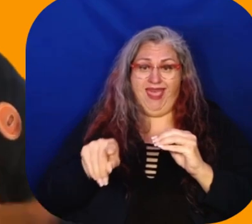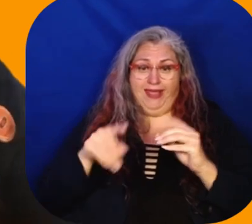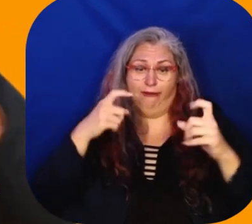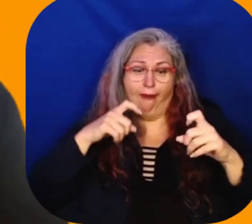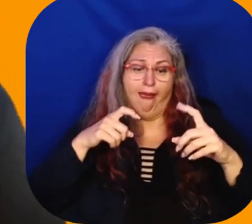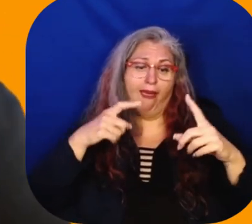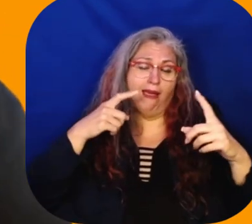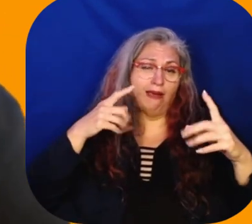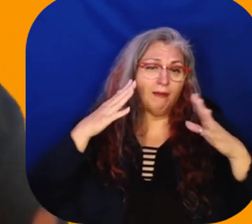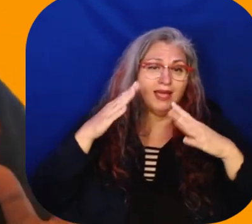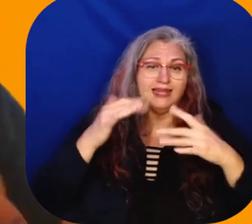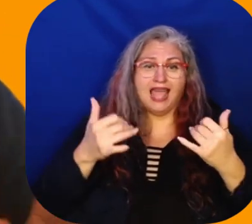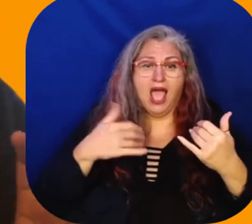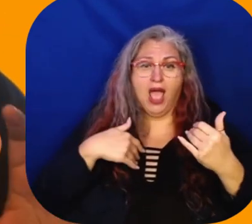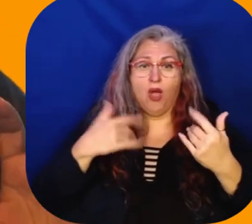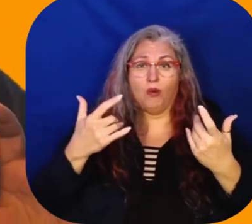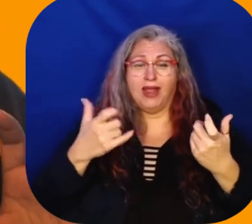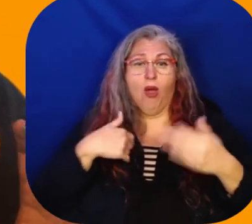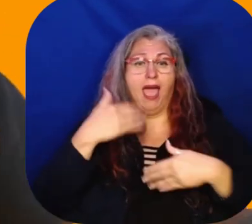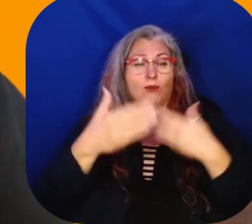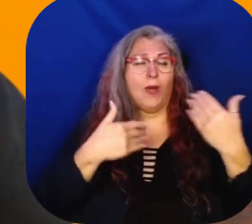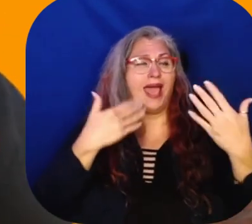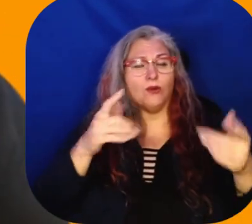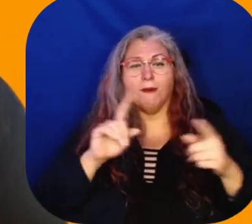even know where I'm going. But I can't,